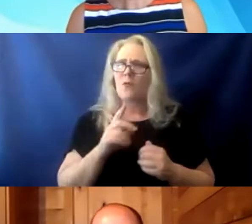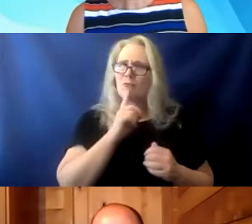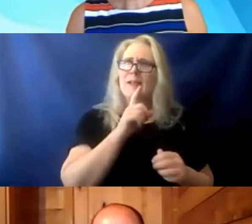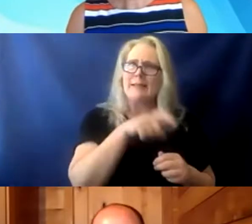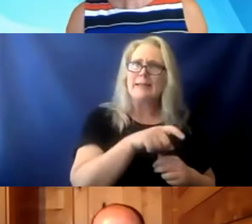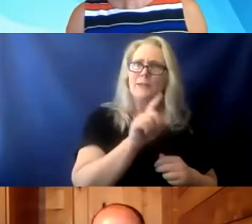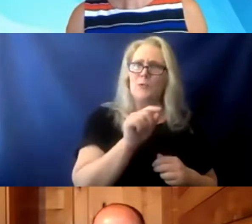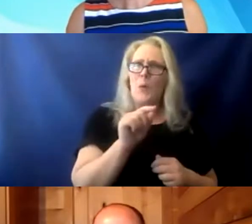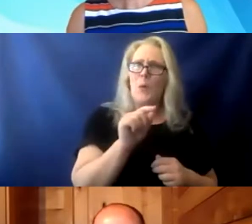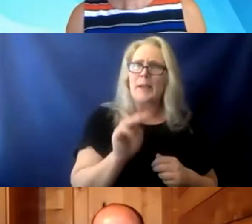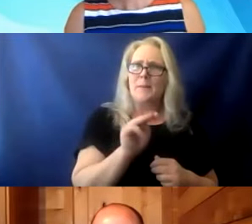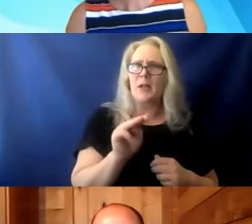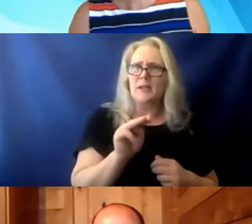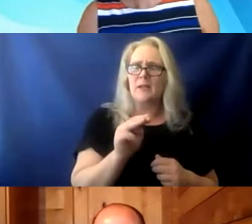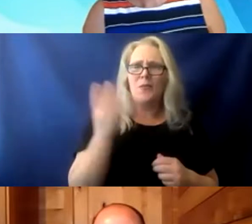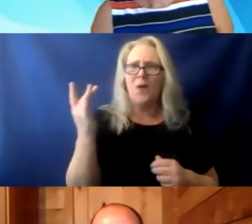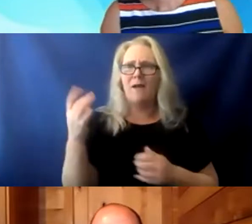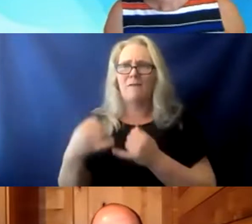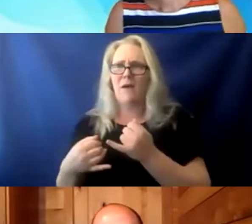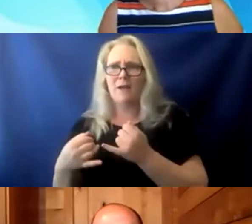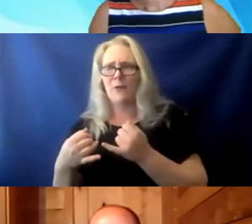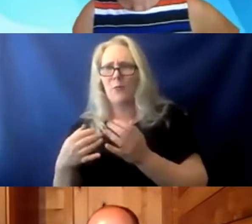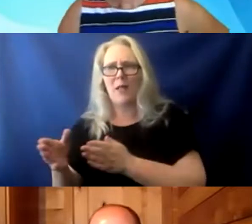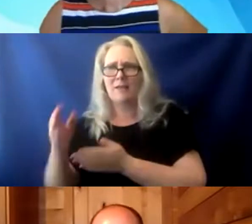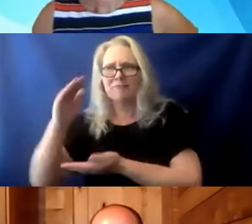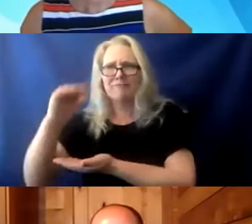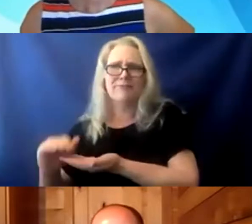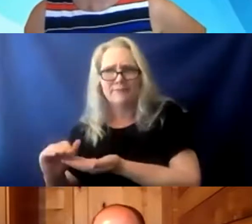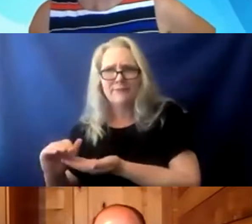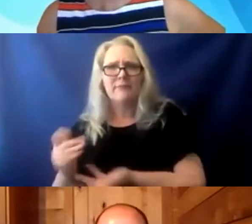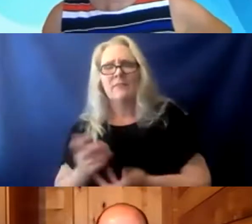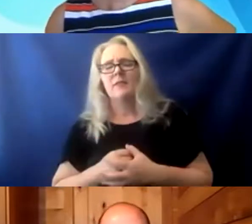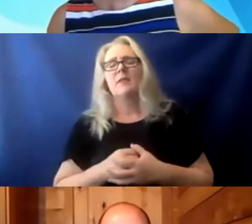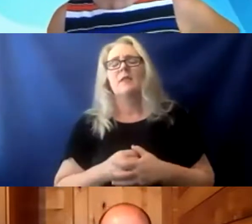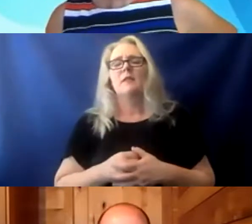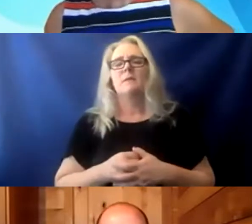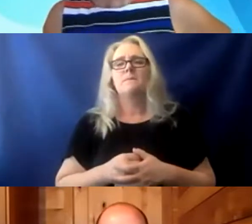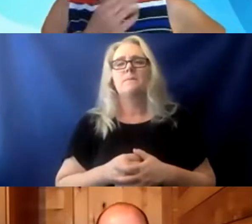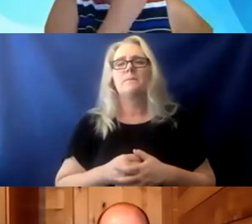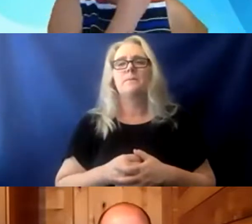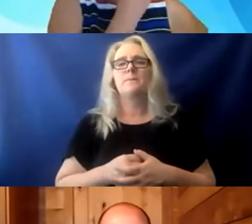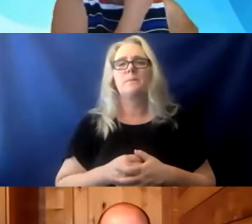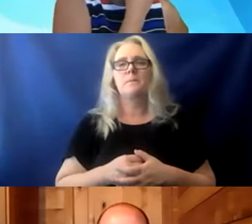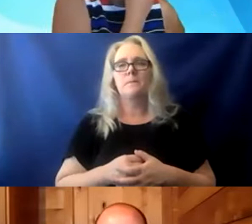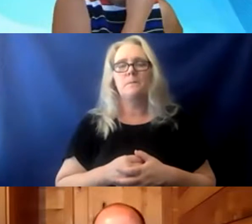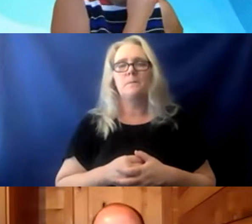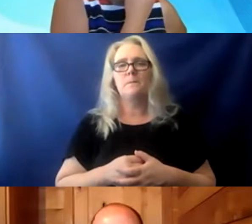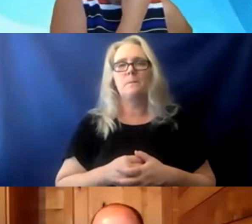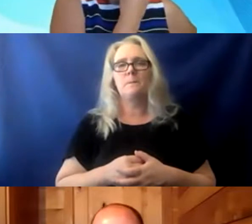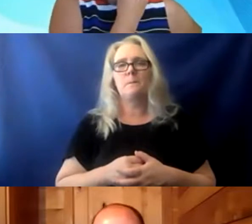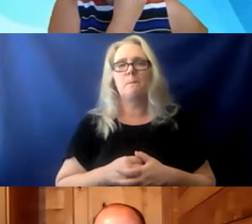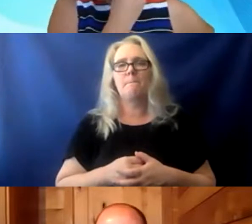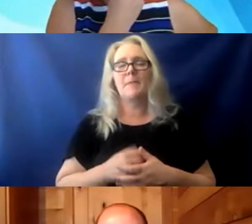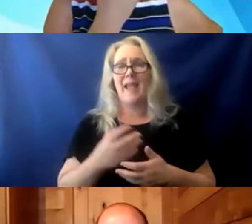And why did this final plan have a reduction? And then broadly, I don't know, Kim, if you can speak to broadly the reduction to a